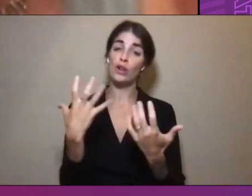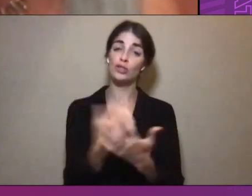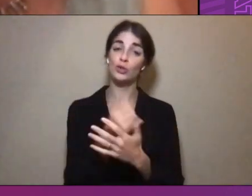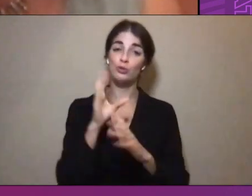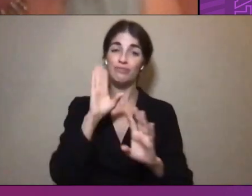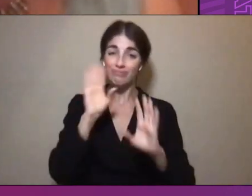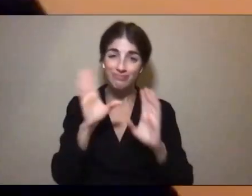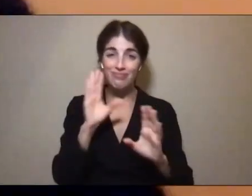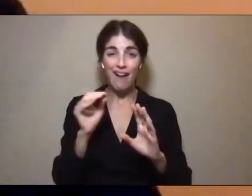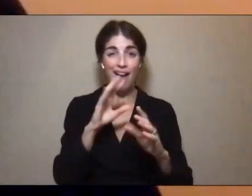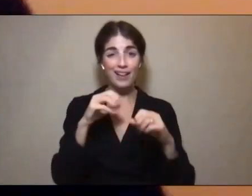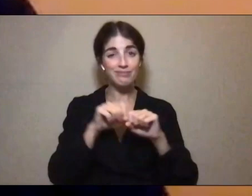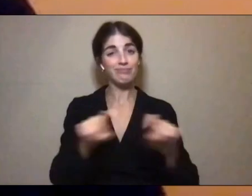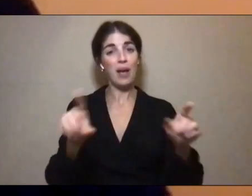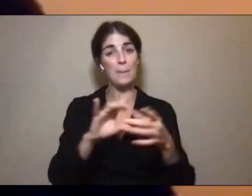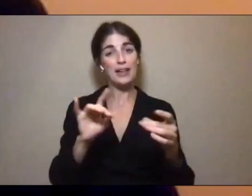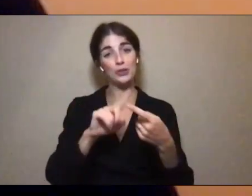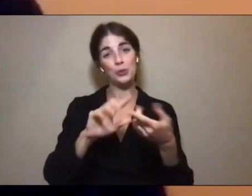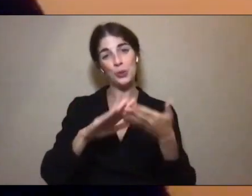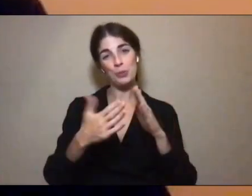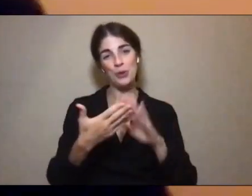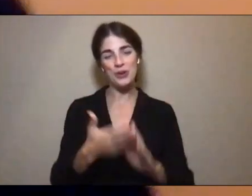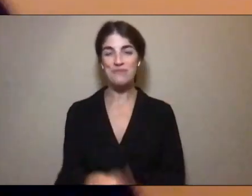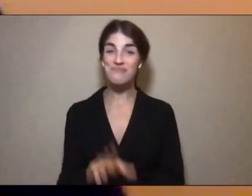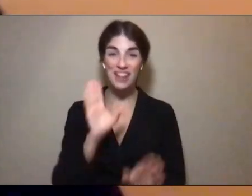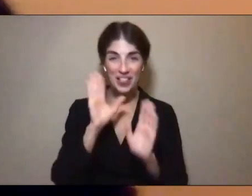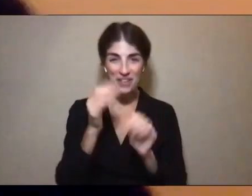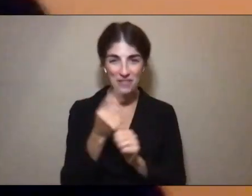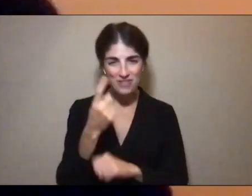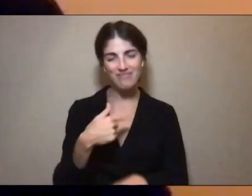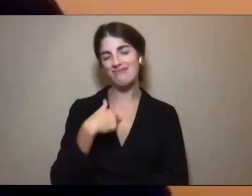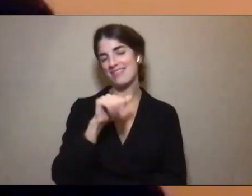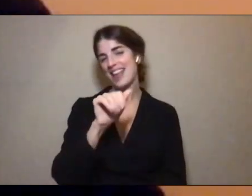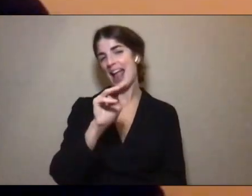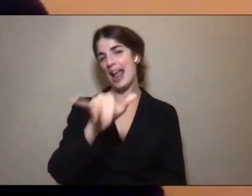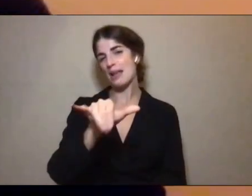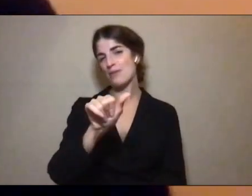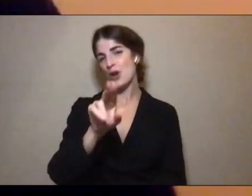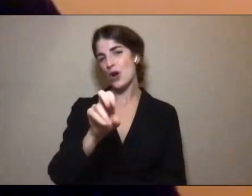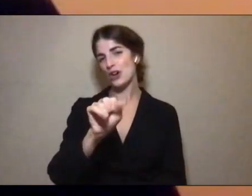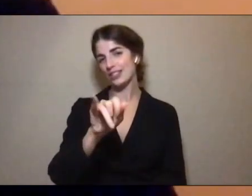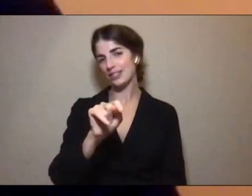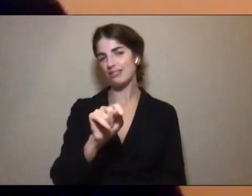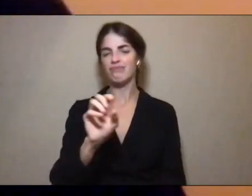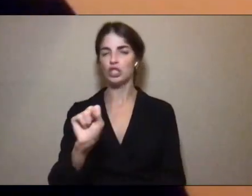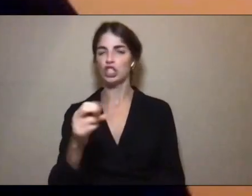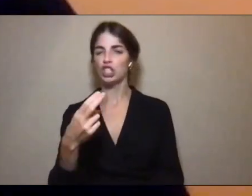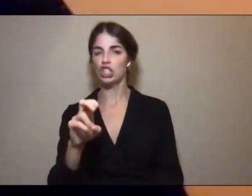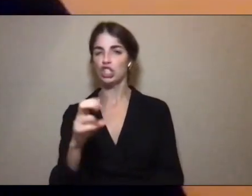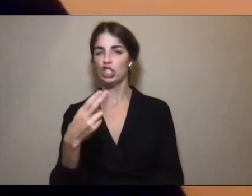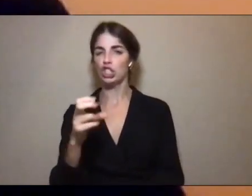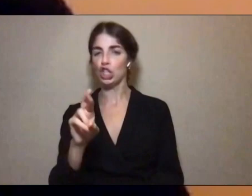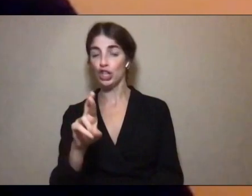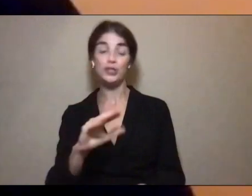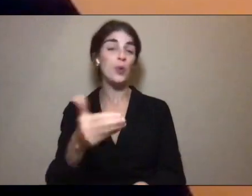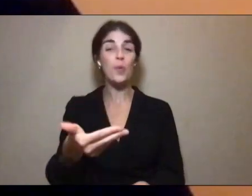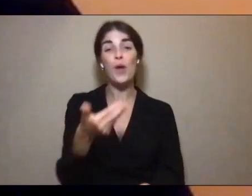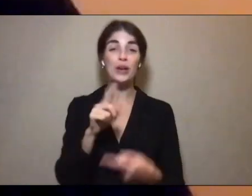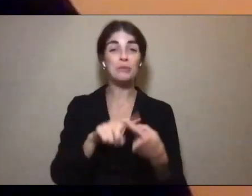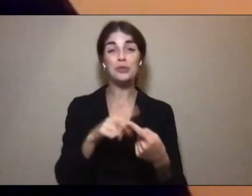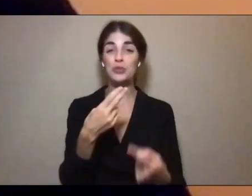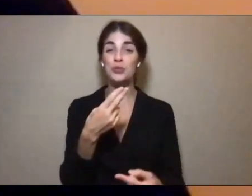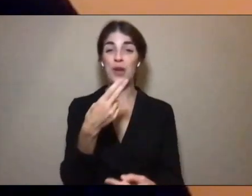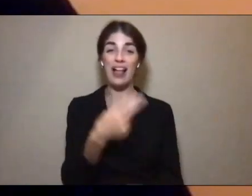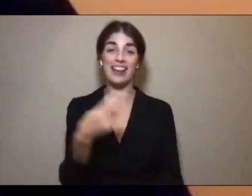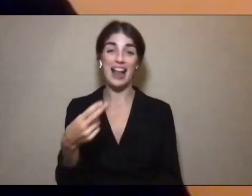community. Hello, everyone. My name is Amy Austin, she, hers, and welcome to the Helen Hayes Awards. This is the